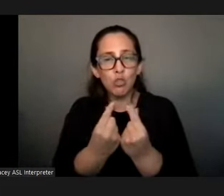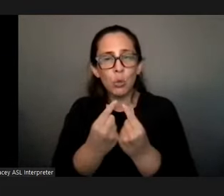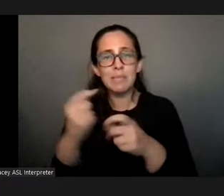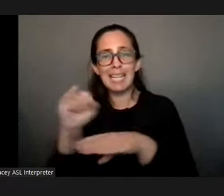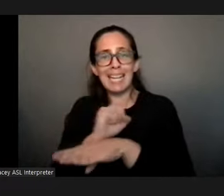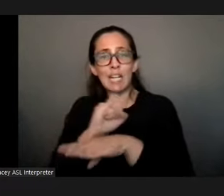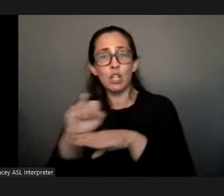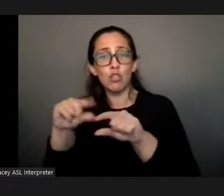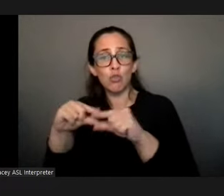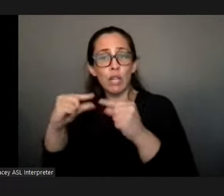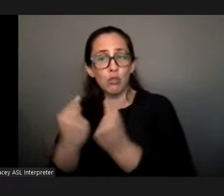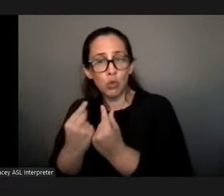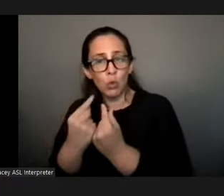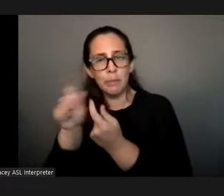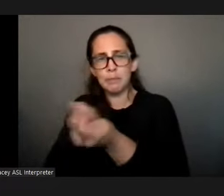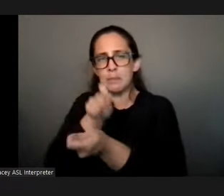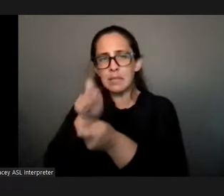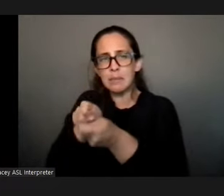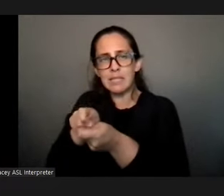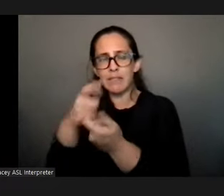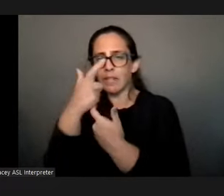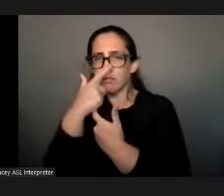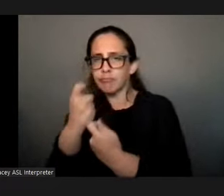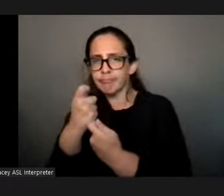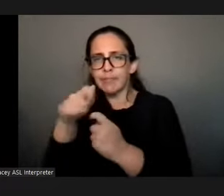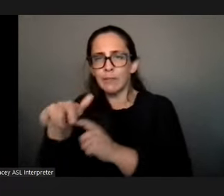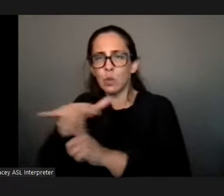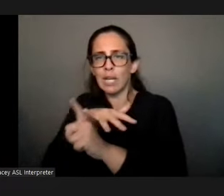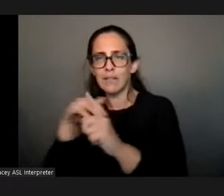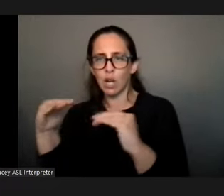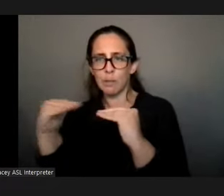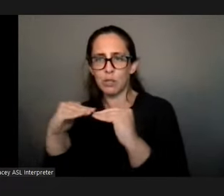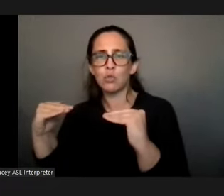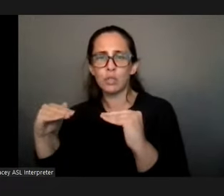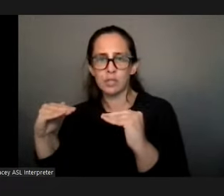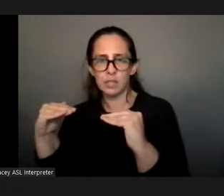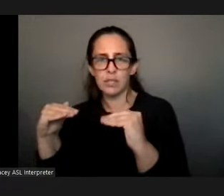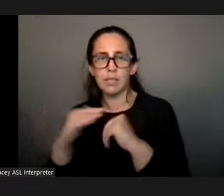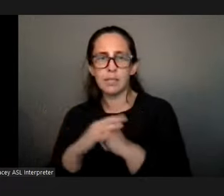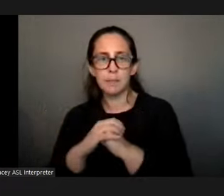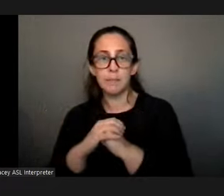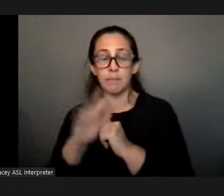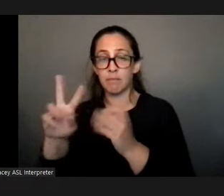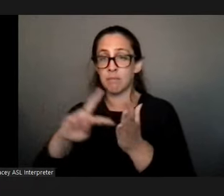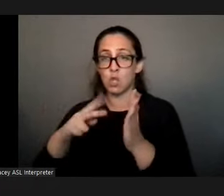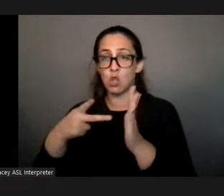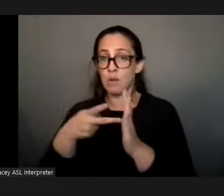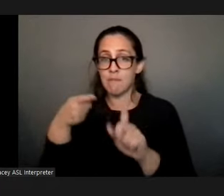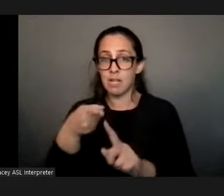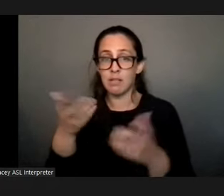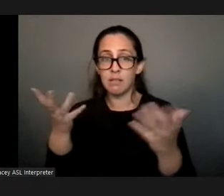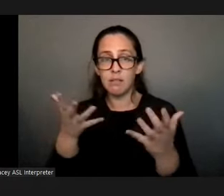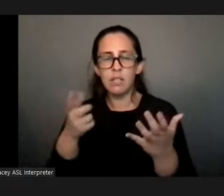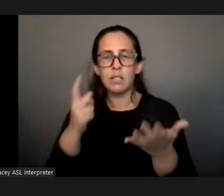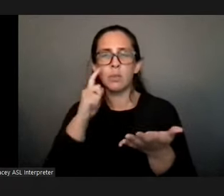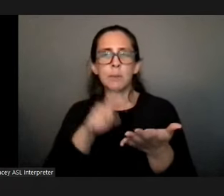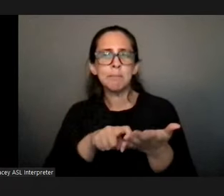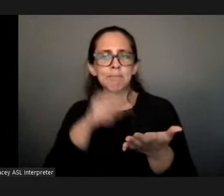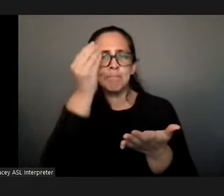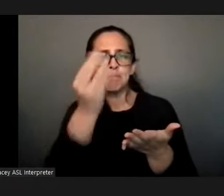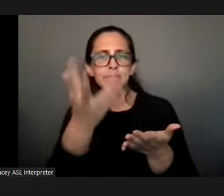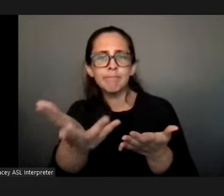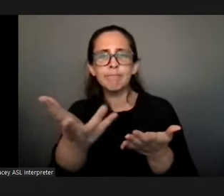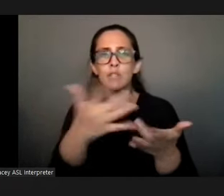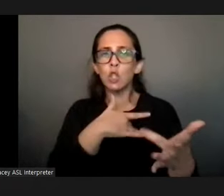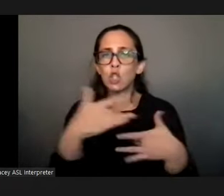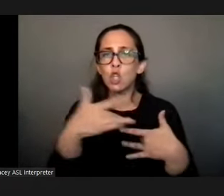industry group representatives with specific interest in environmental justice considerations. Their purpose will be to identify concerns and mitigation if needed,